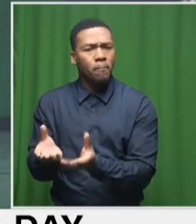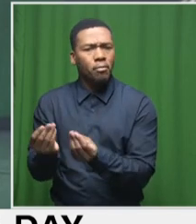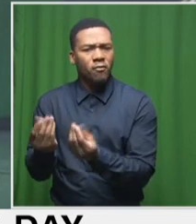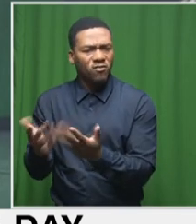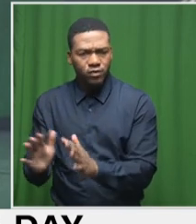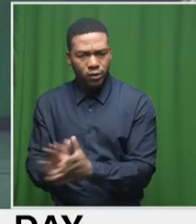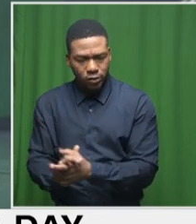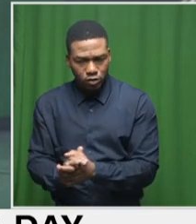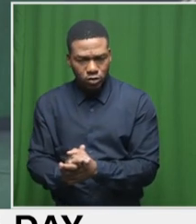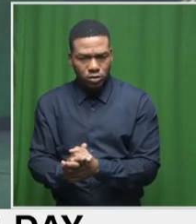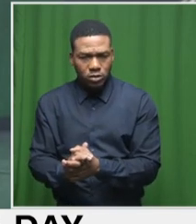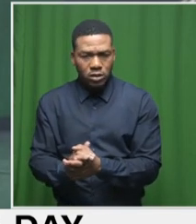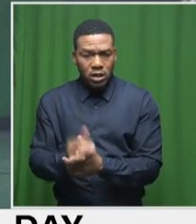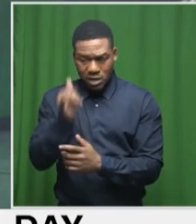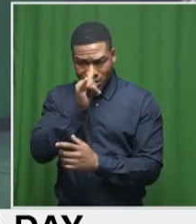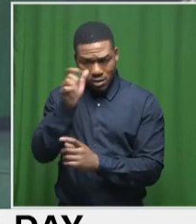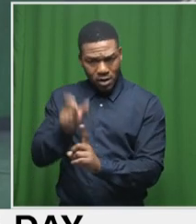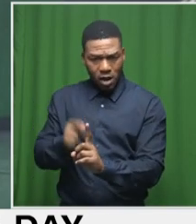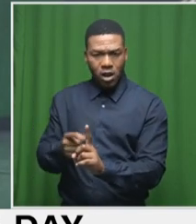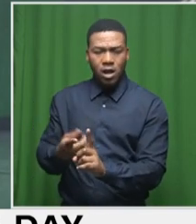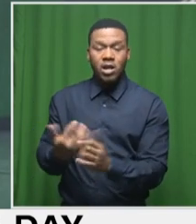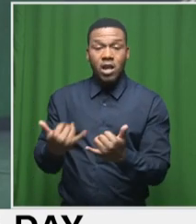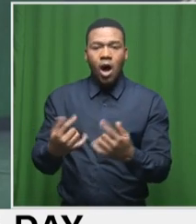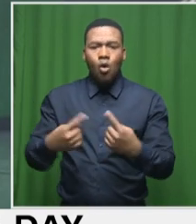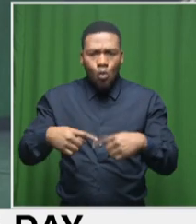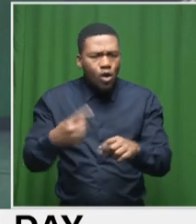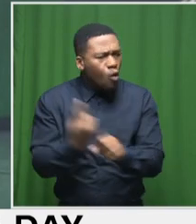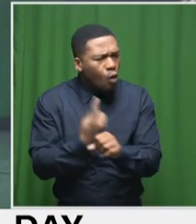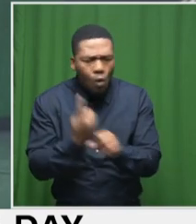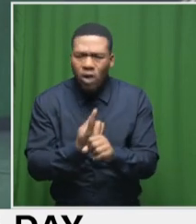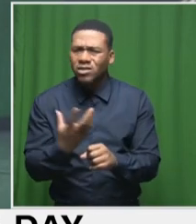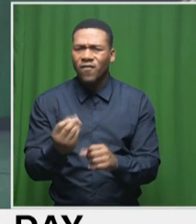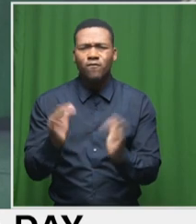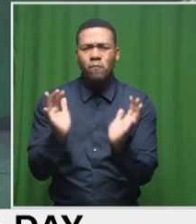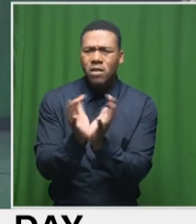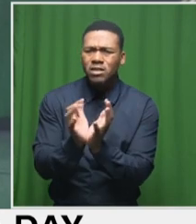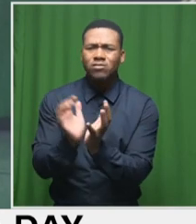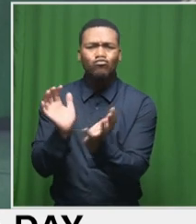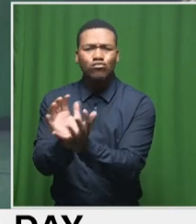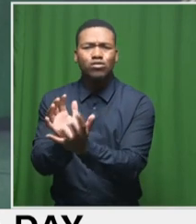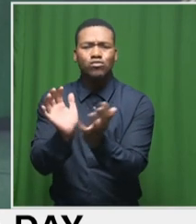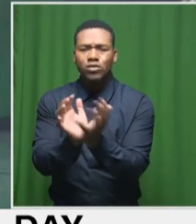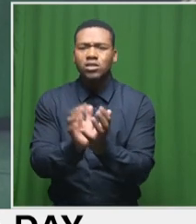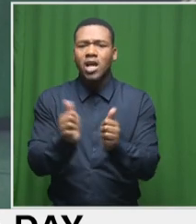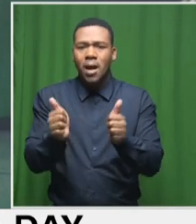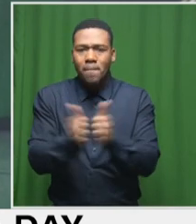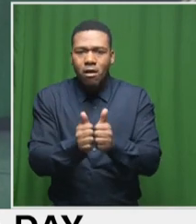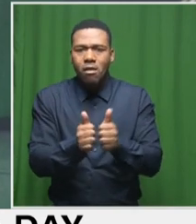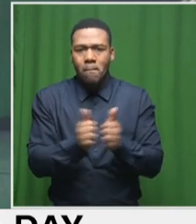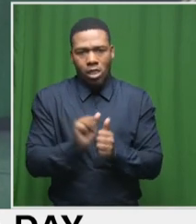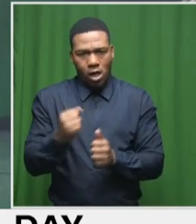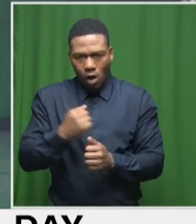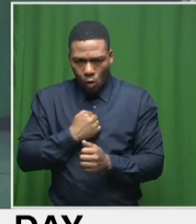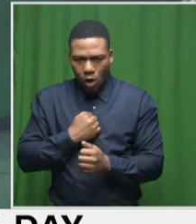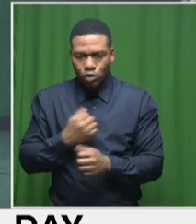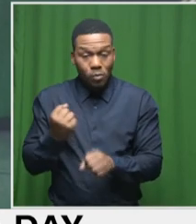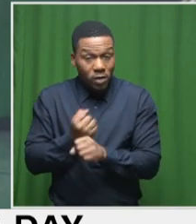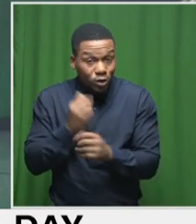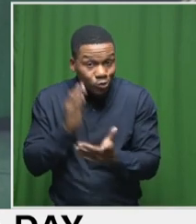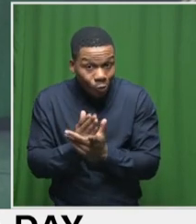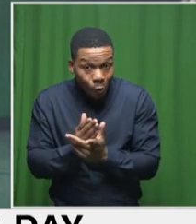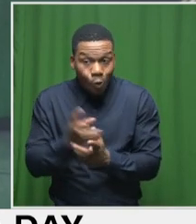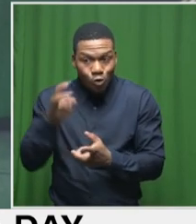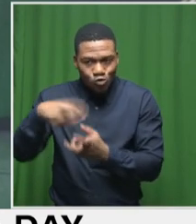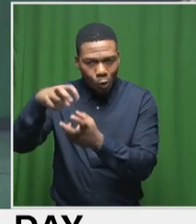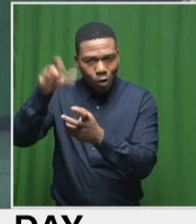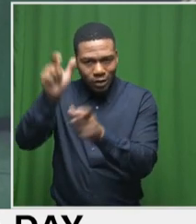the deployments there, and we're holding the meeting with all the stakeholders that other side to ensure that the tourists are not